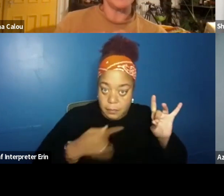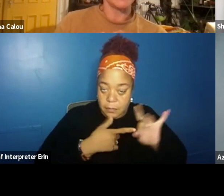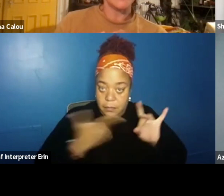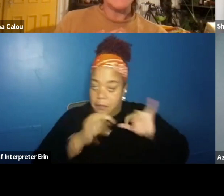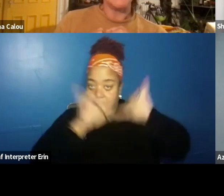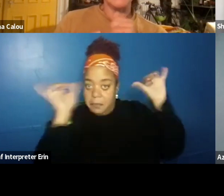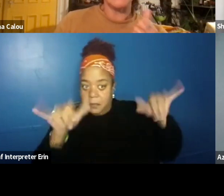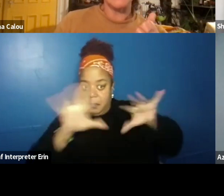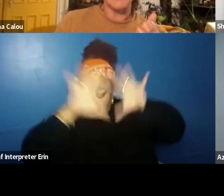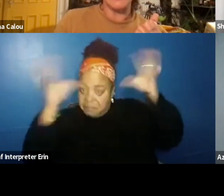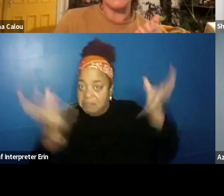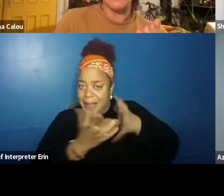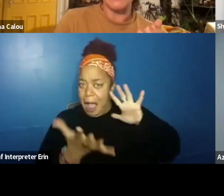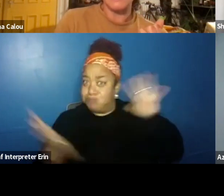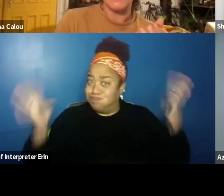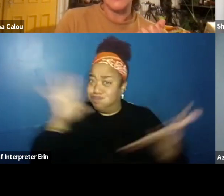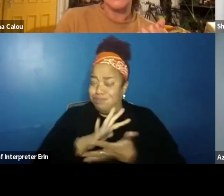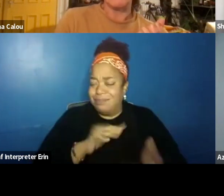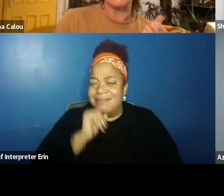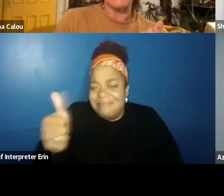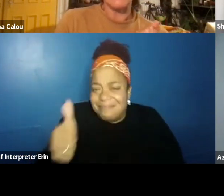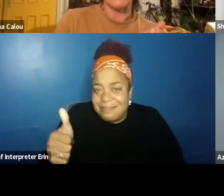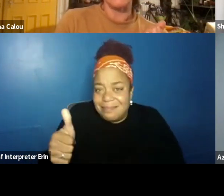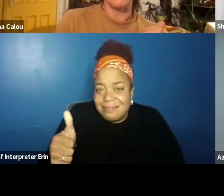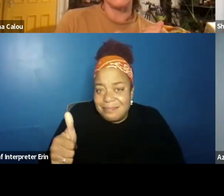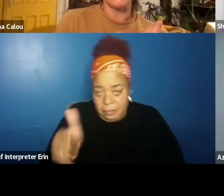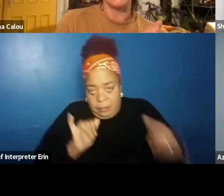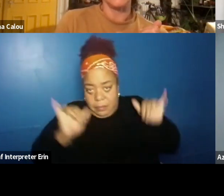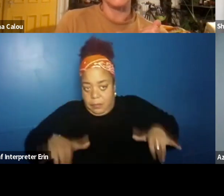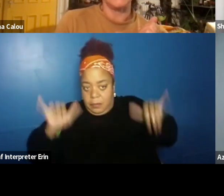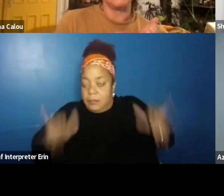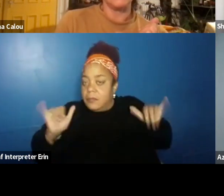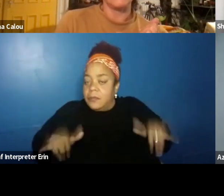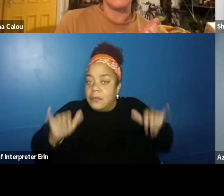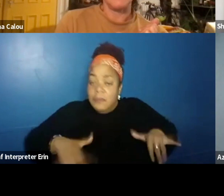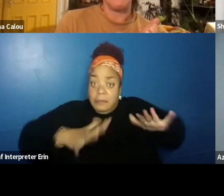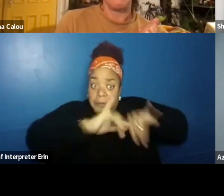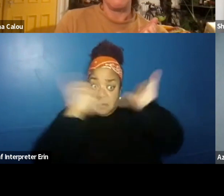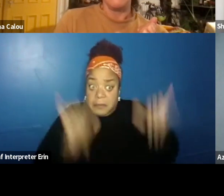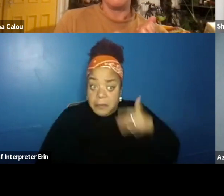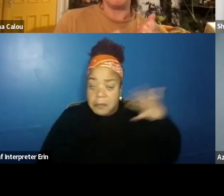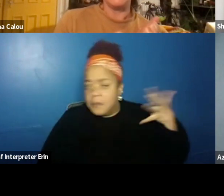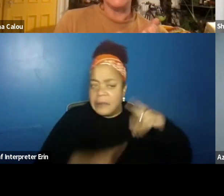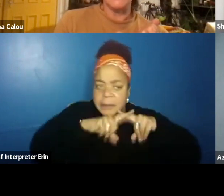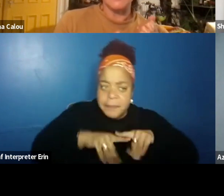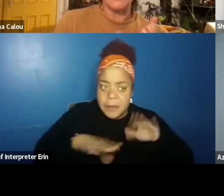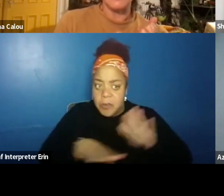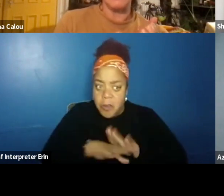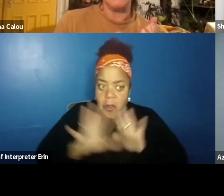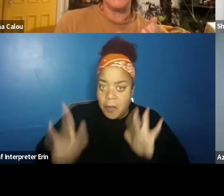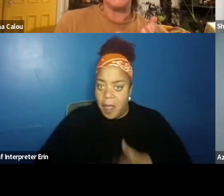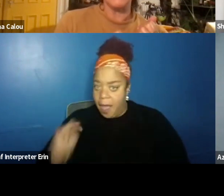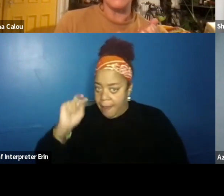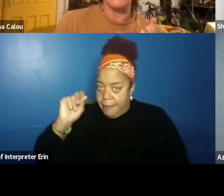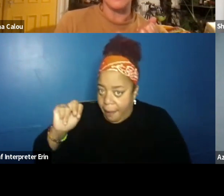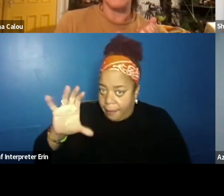that number. But the system that exists relies on non-consensual interventions. It fits into the